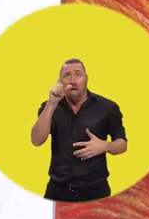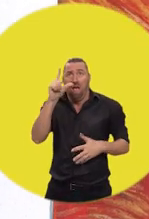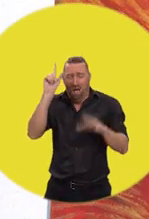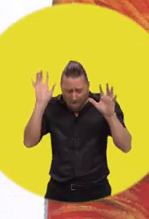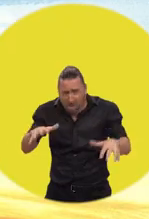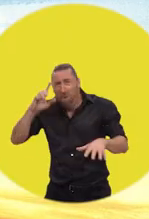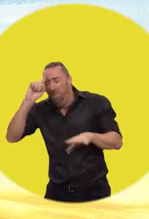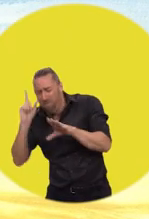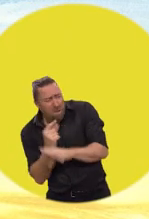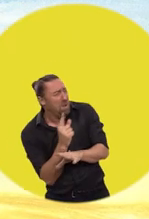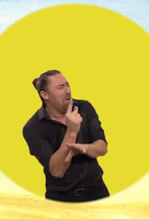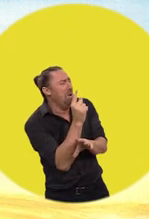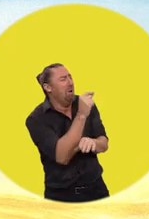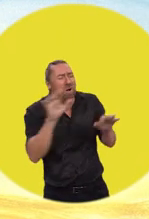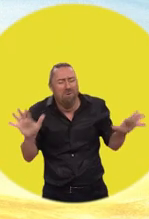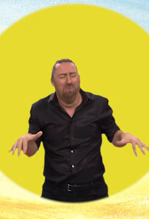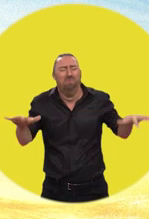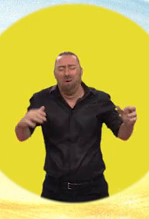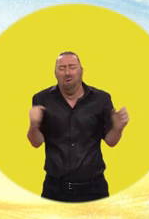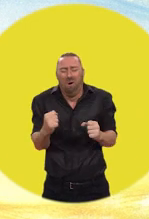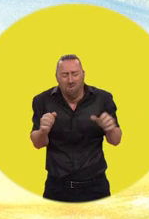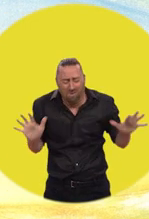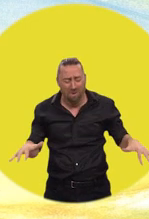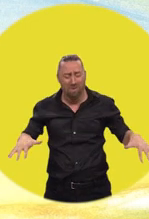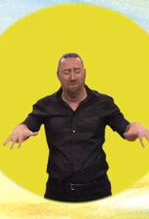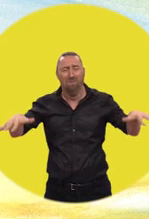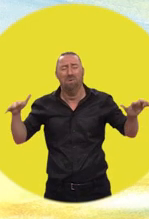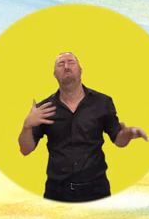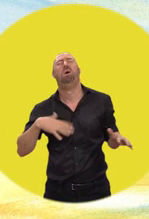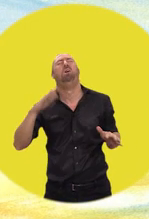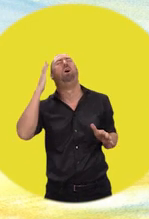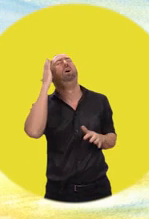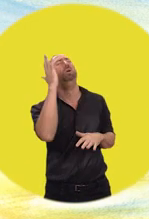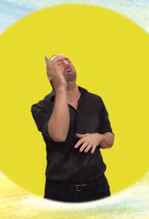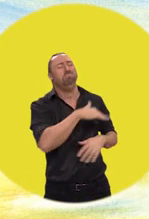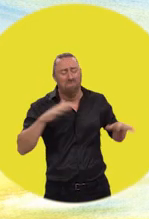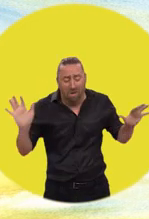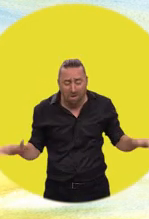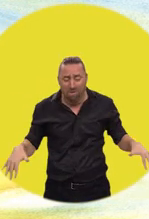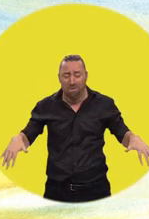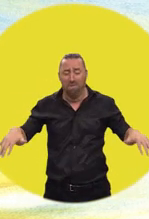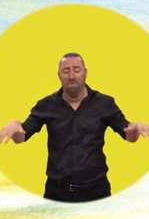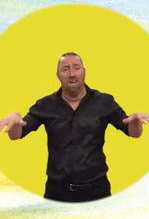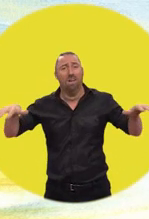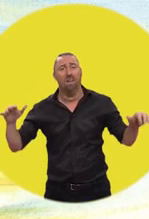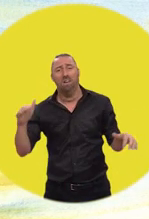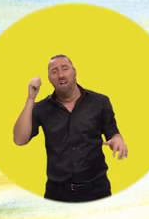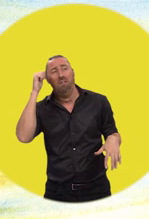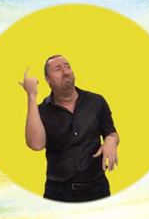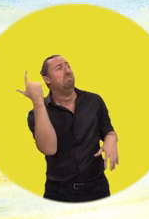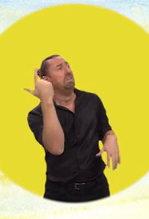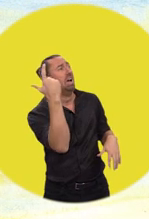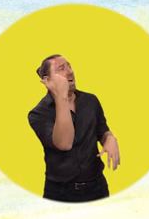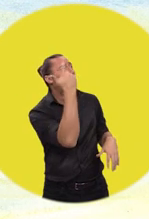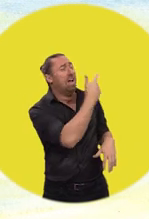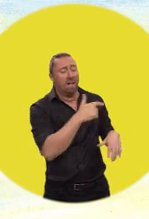night air, Pippa cried, "I want to go home." But home was far away,